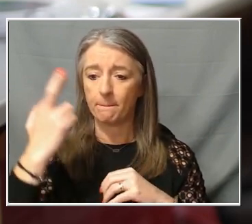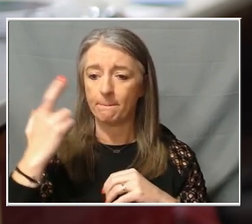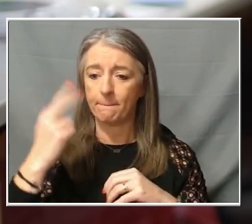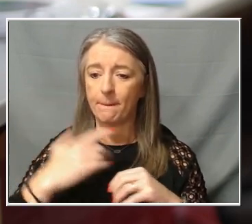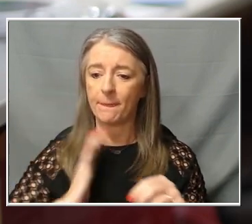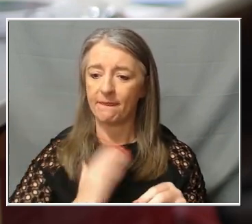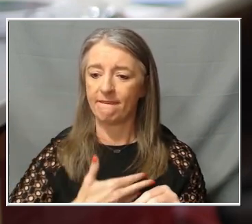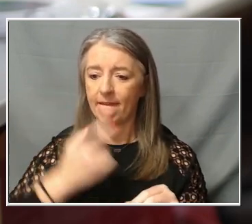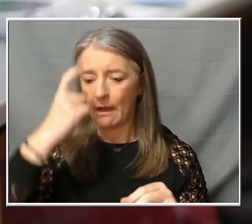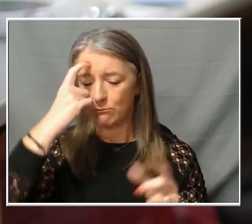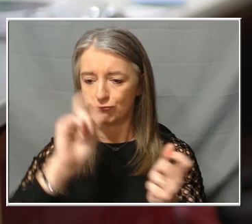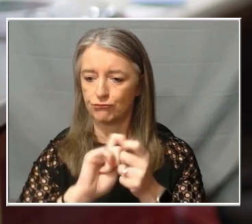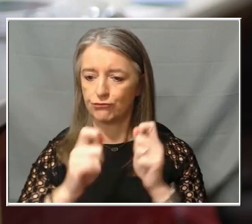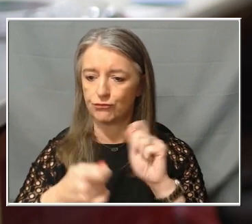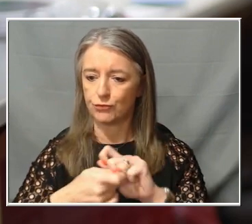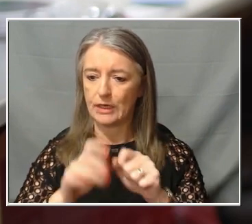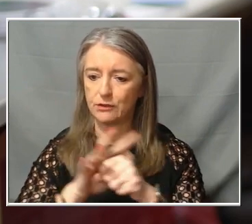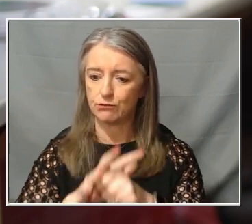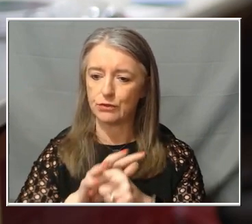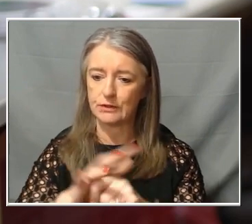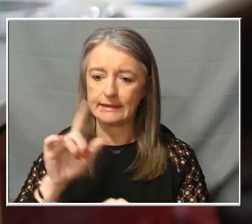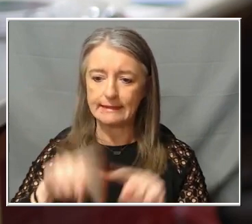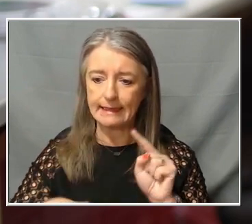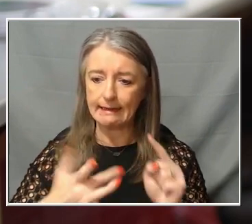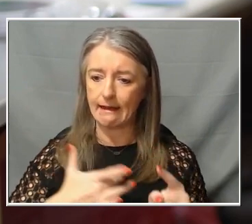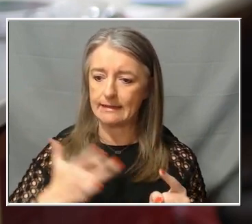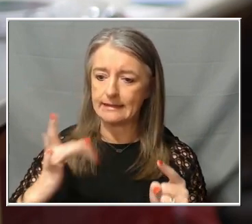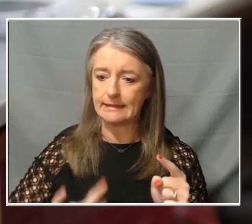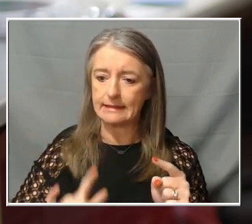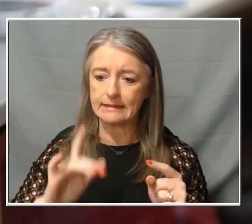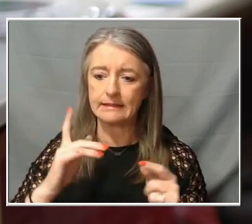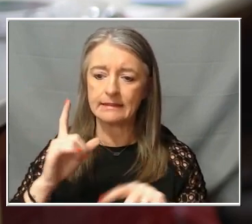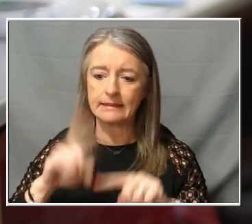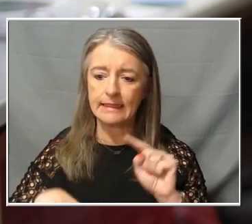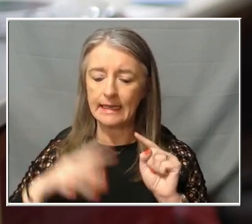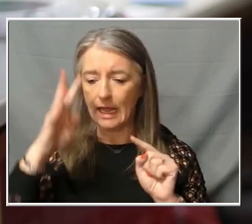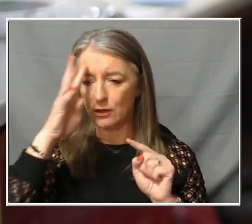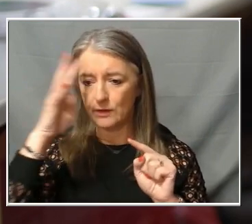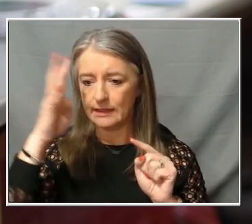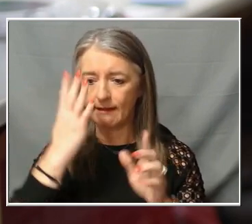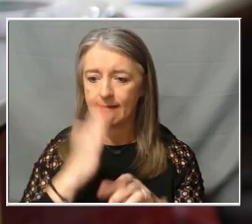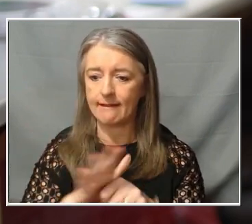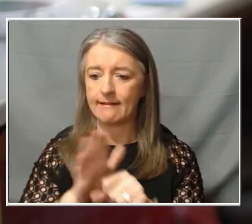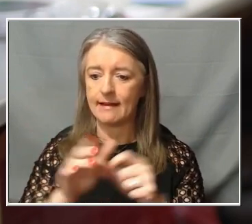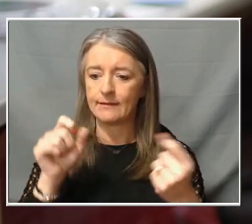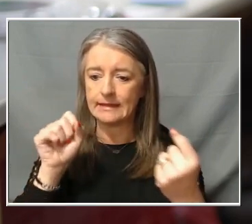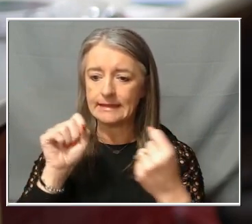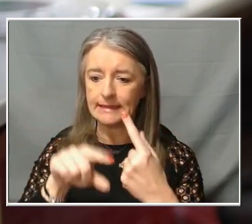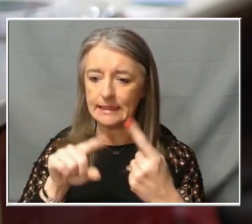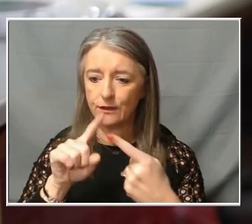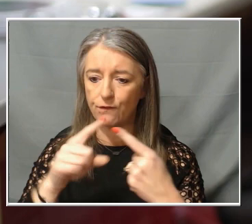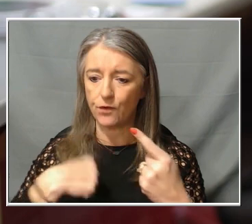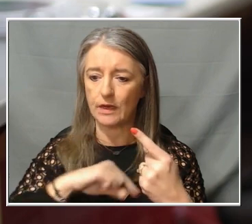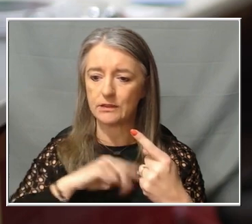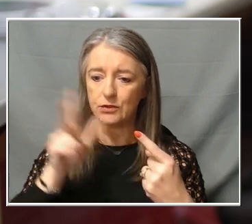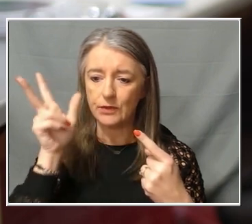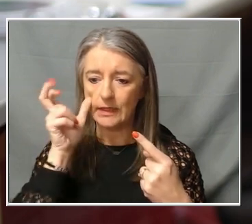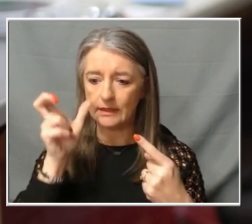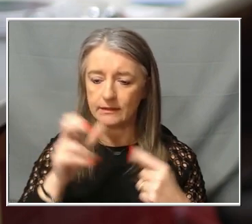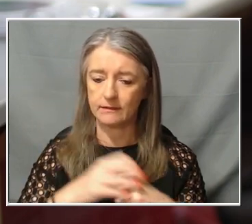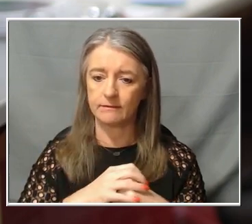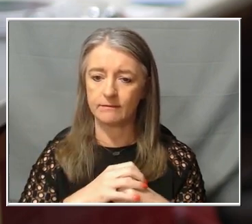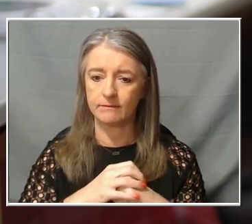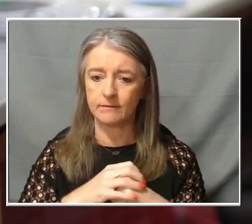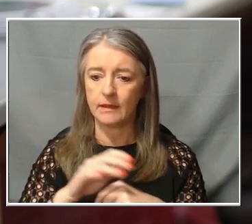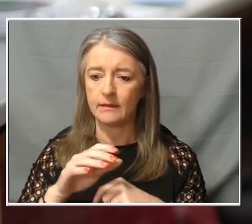the change in air pressure, it cannot sense or cannot create enough signal for us to hear it, as opposed to a bat can. So